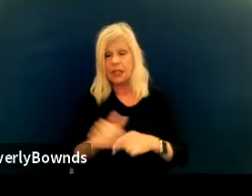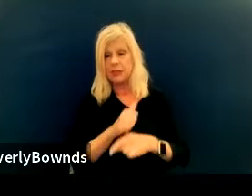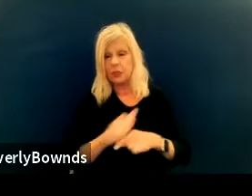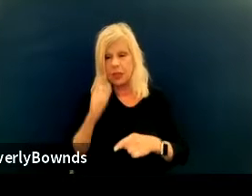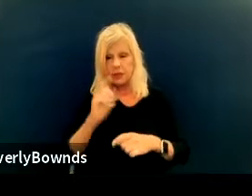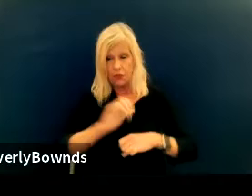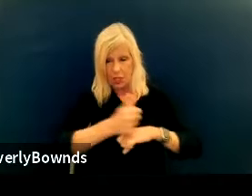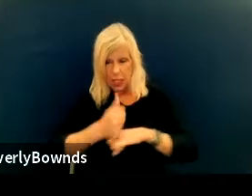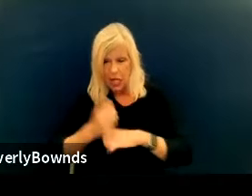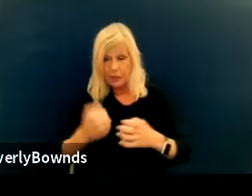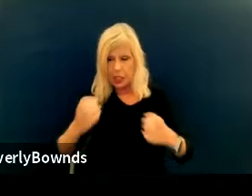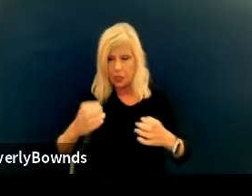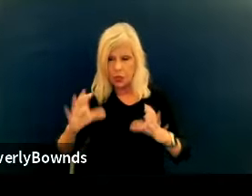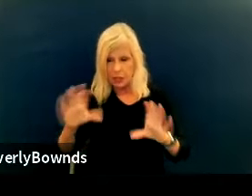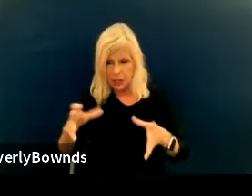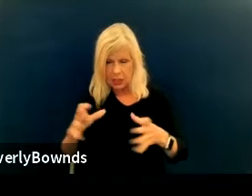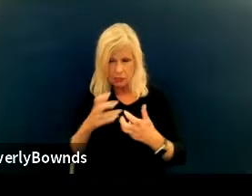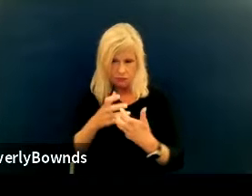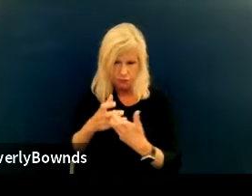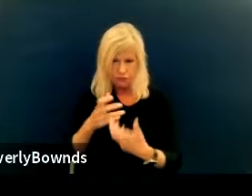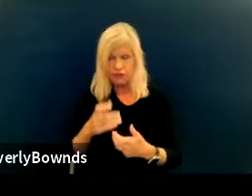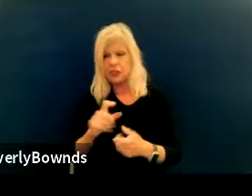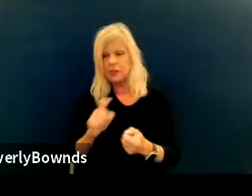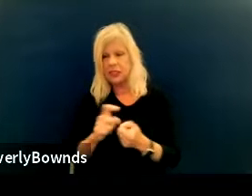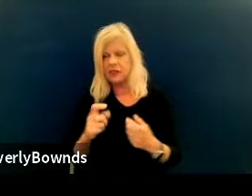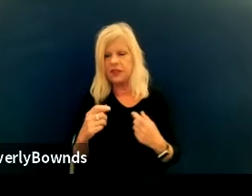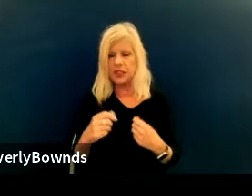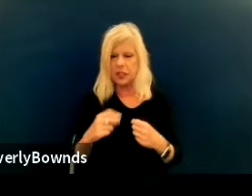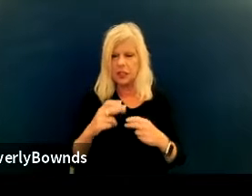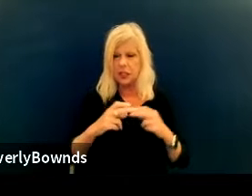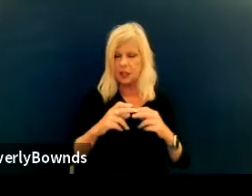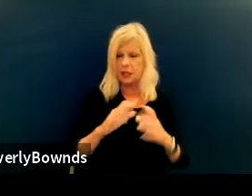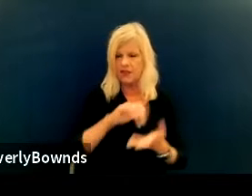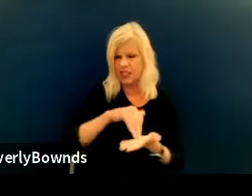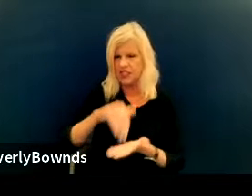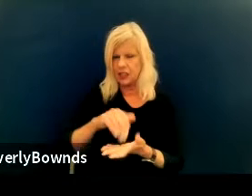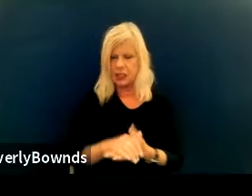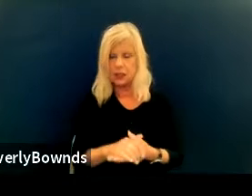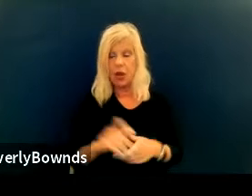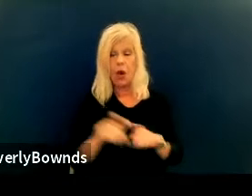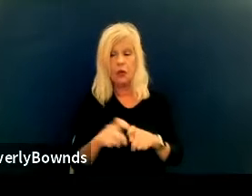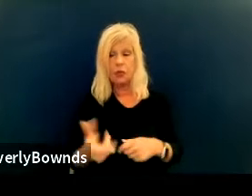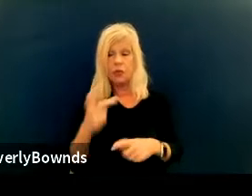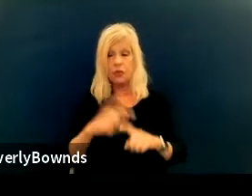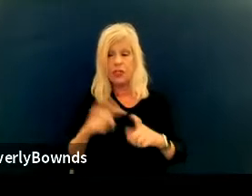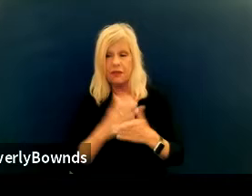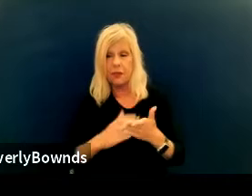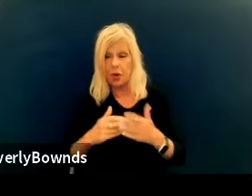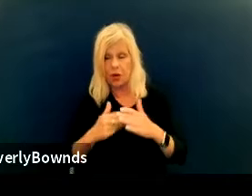equipment scoping for different types of facilities. Now, there are also 3 additional sections under development. Next